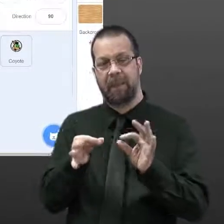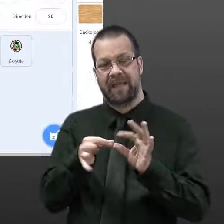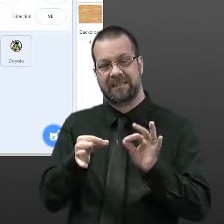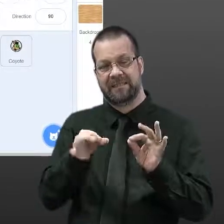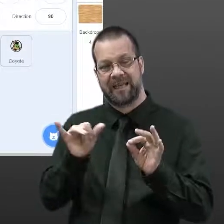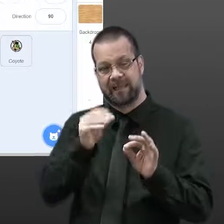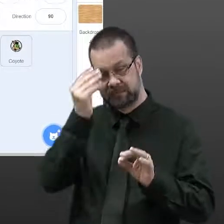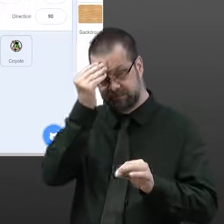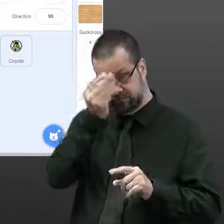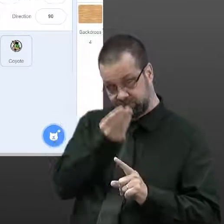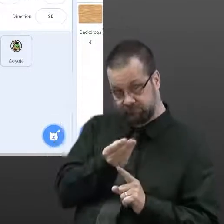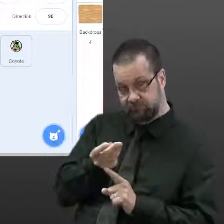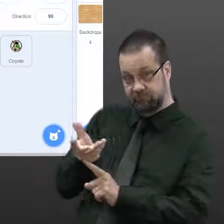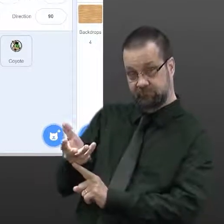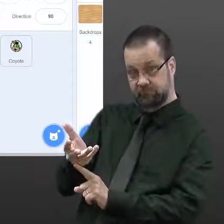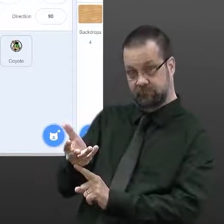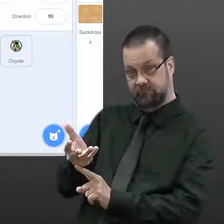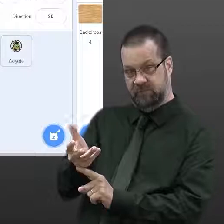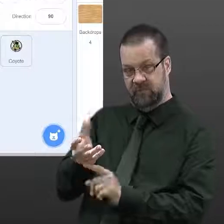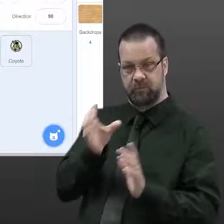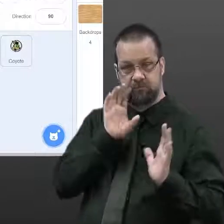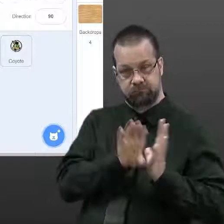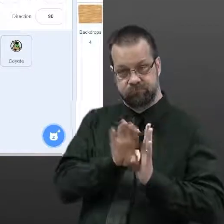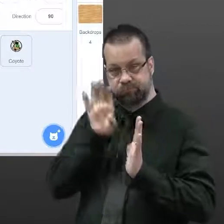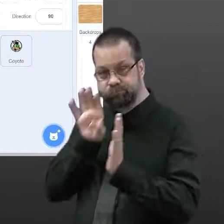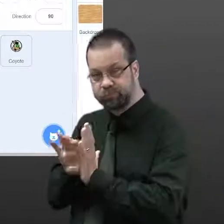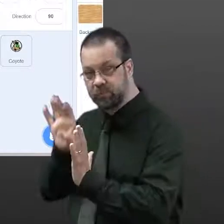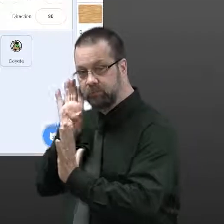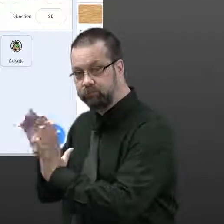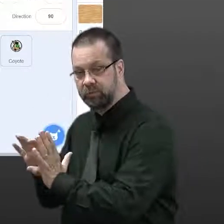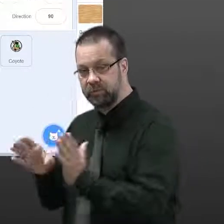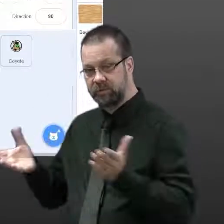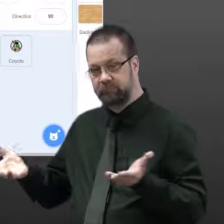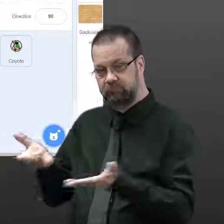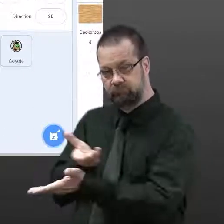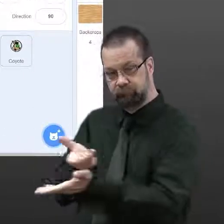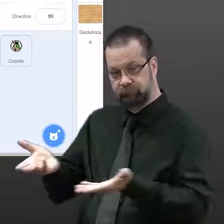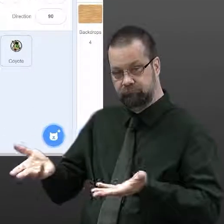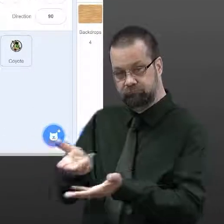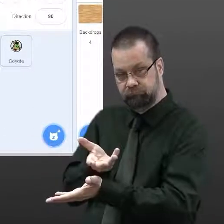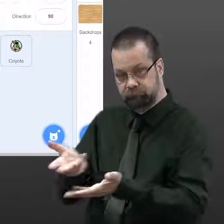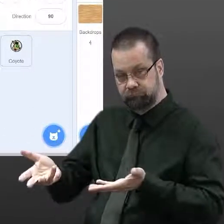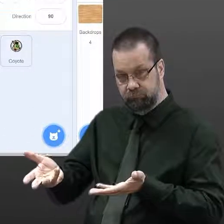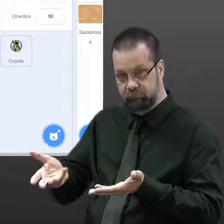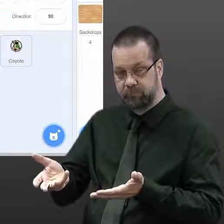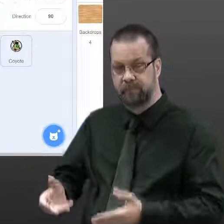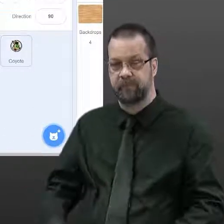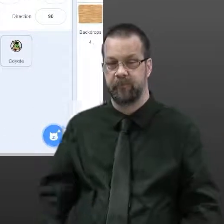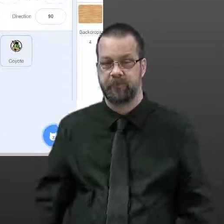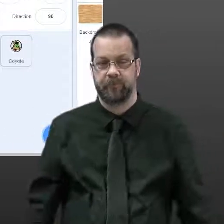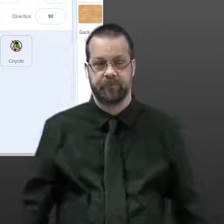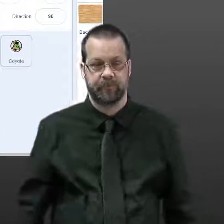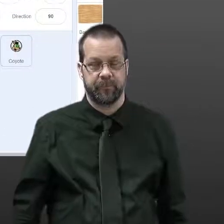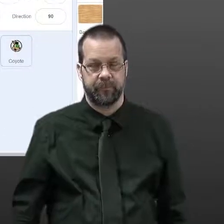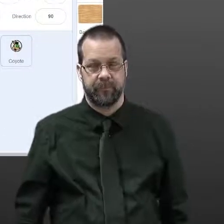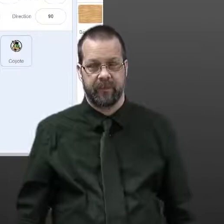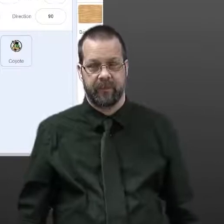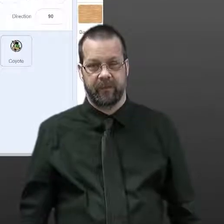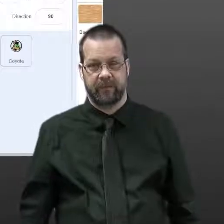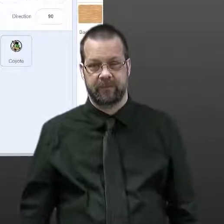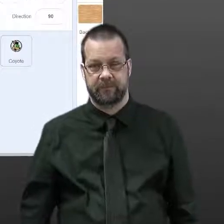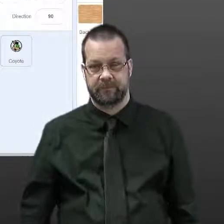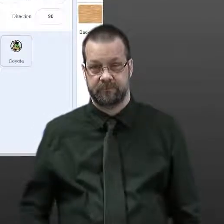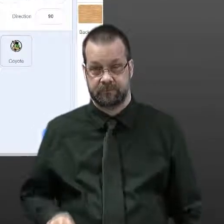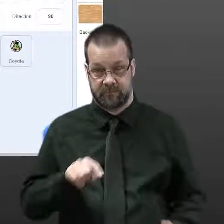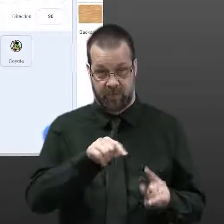kind of like a way for the different sprites code to communicate with each other. So we are going